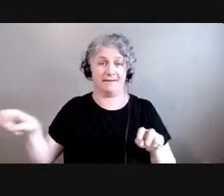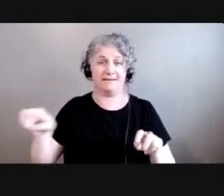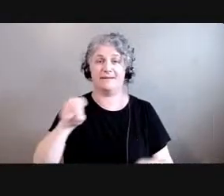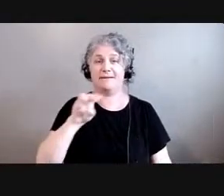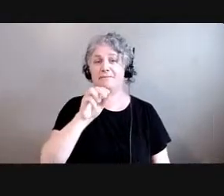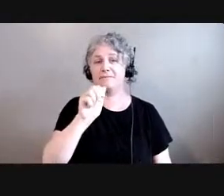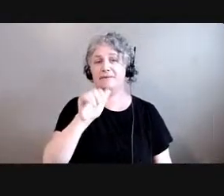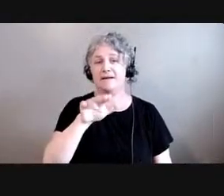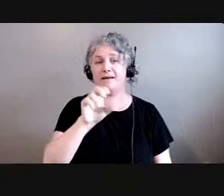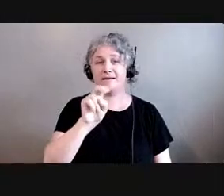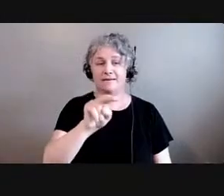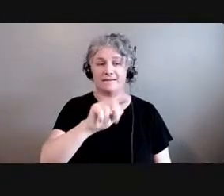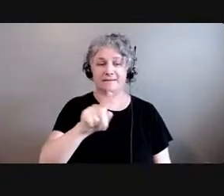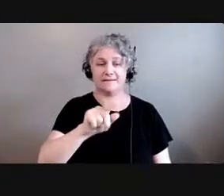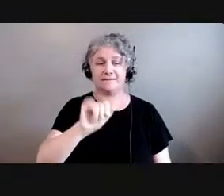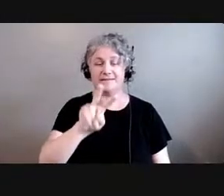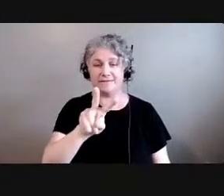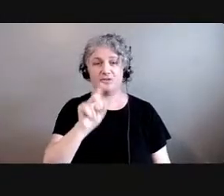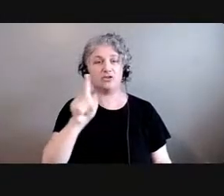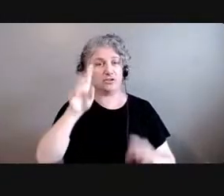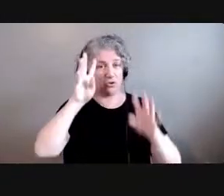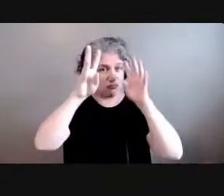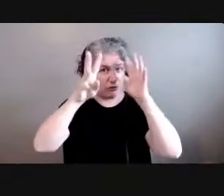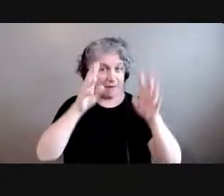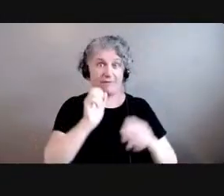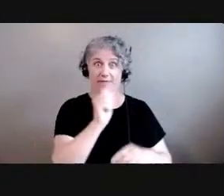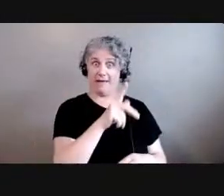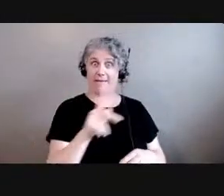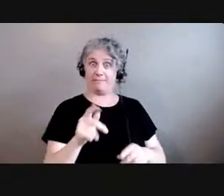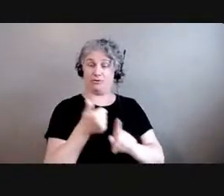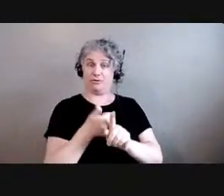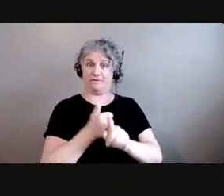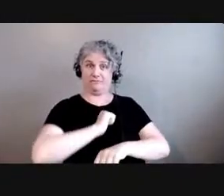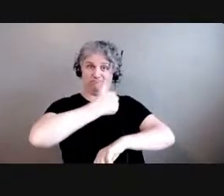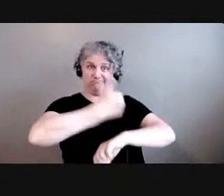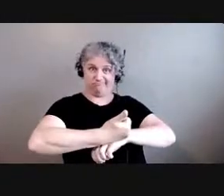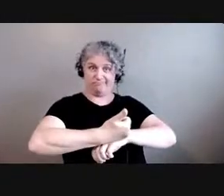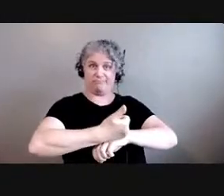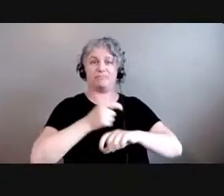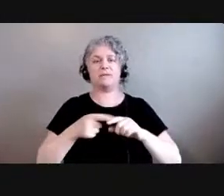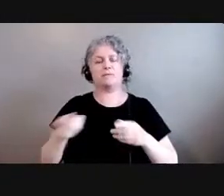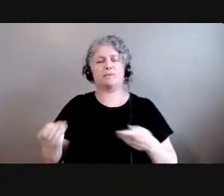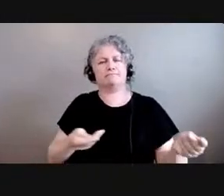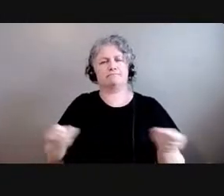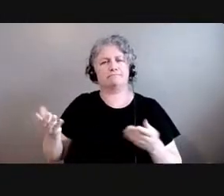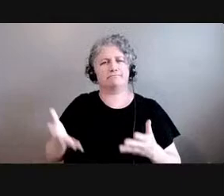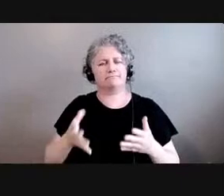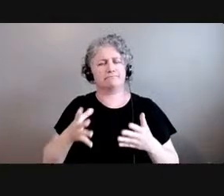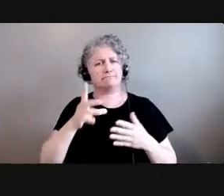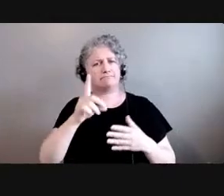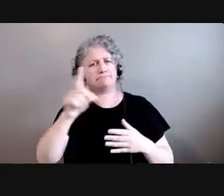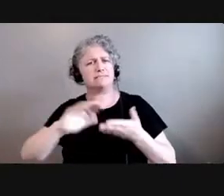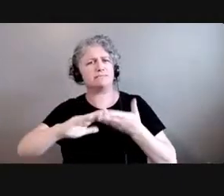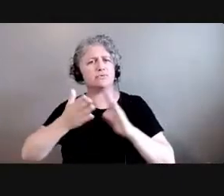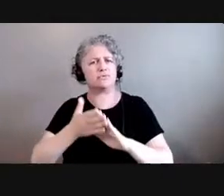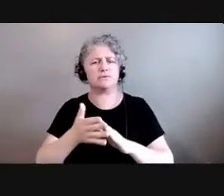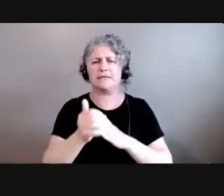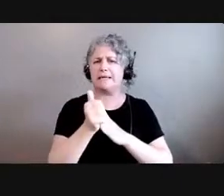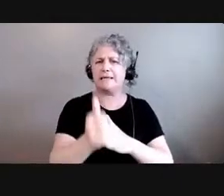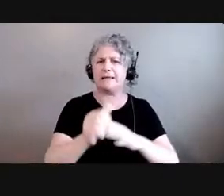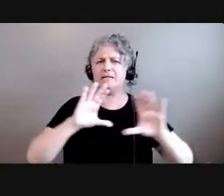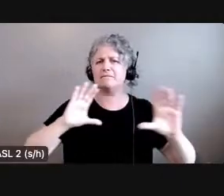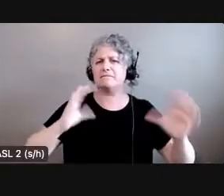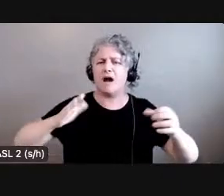Access Outdoors. She is a well-known figure in the disability community, known for leading a movement, challenging norms, and